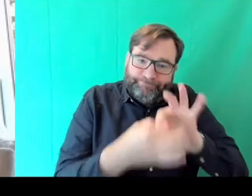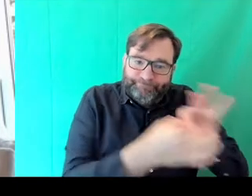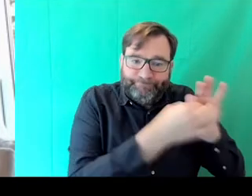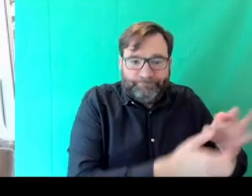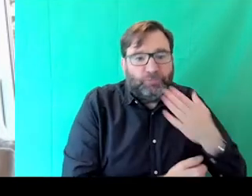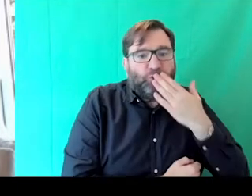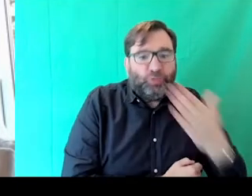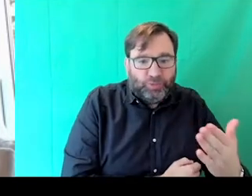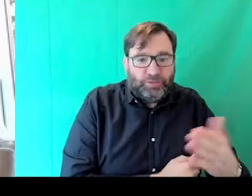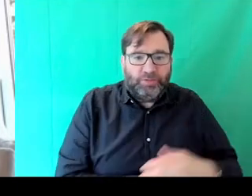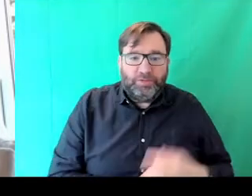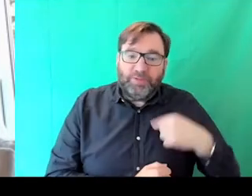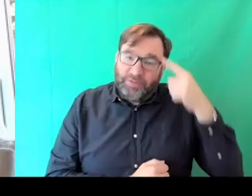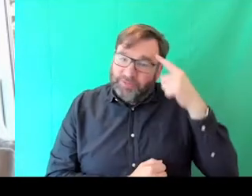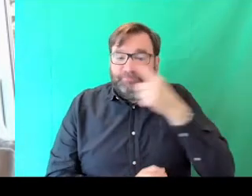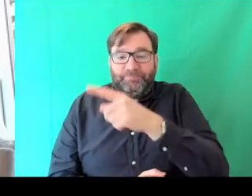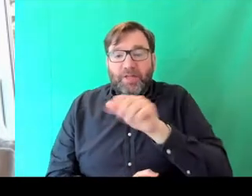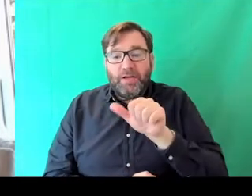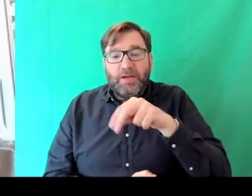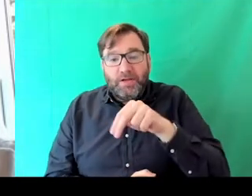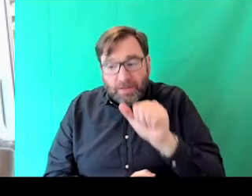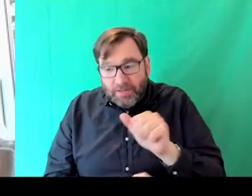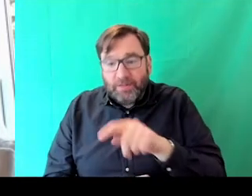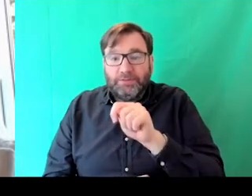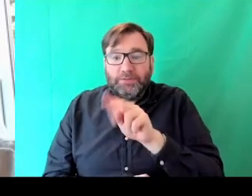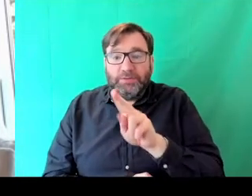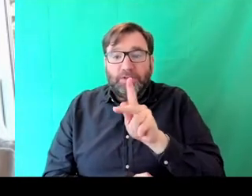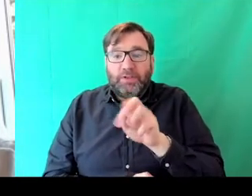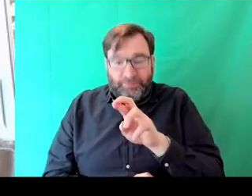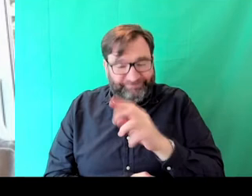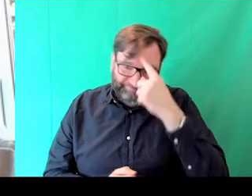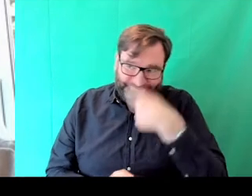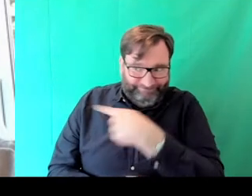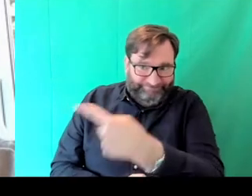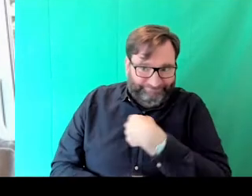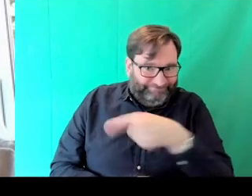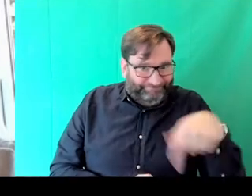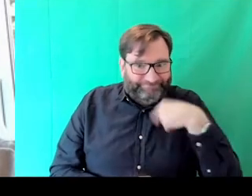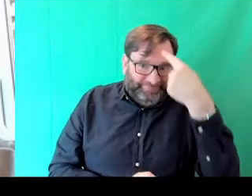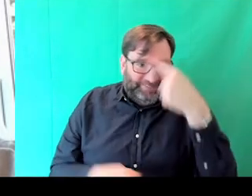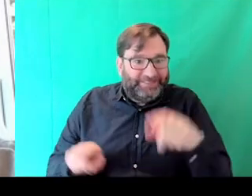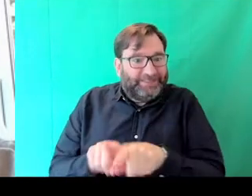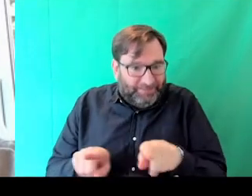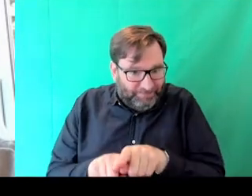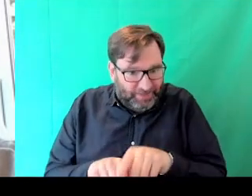settle for second best, whether it be in training or whether it be on the competition field or in the pool. So,